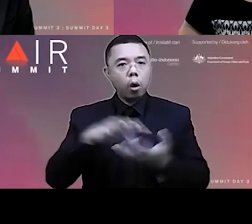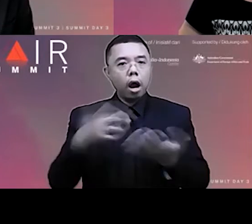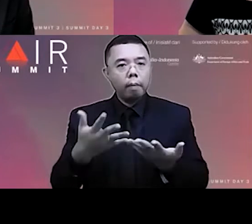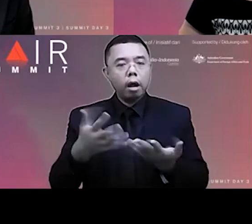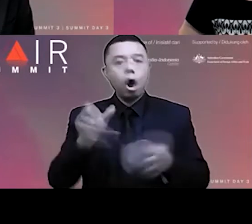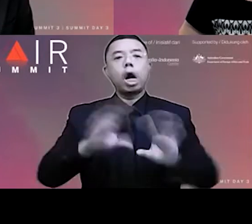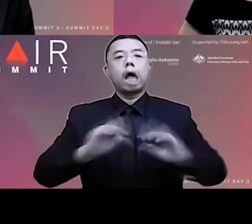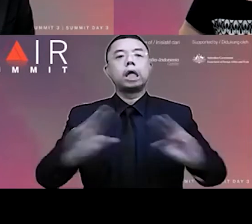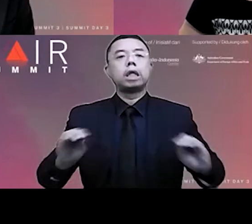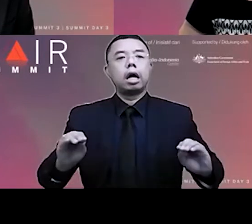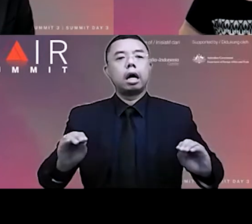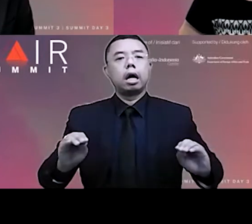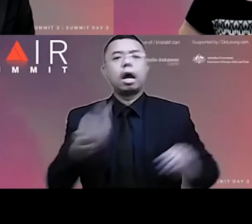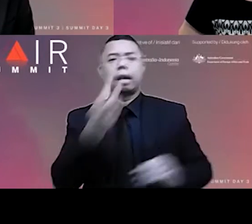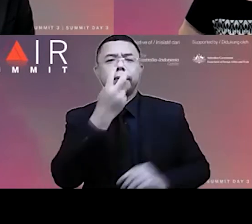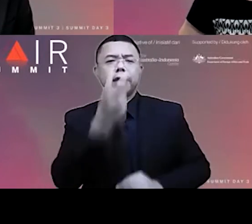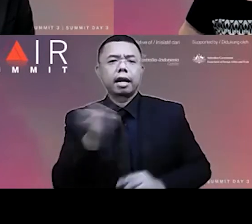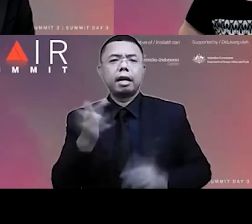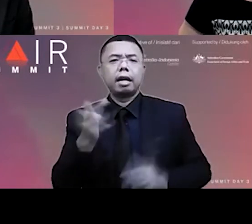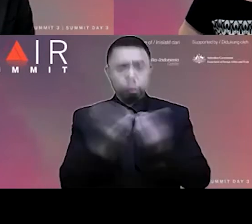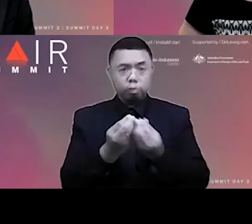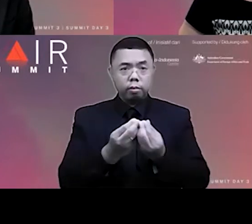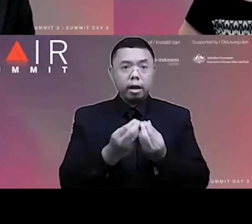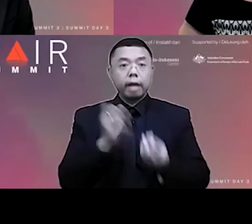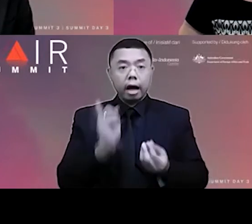they are around